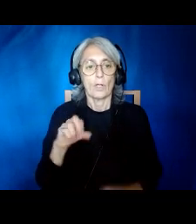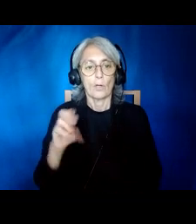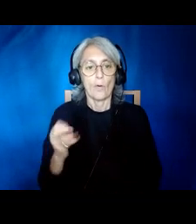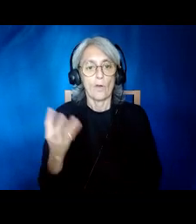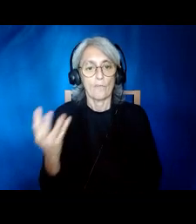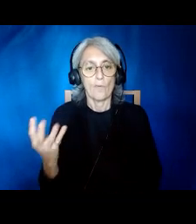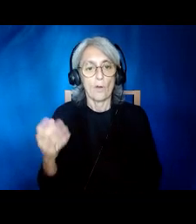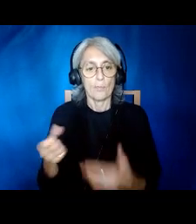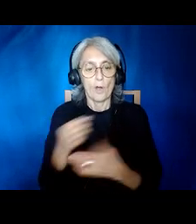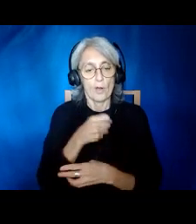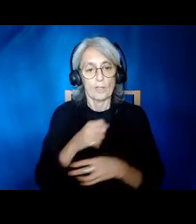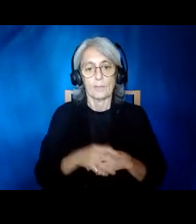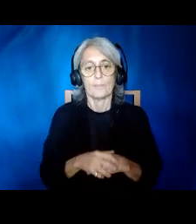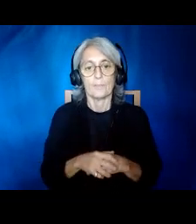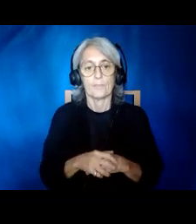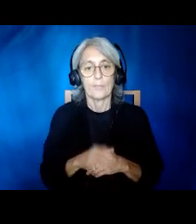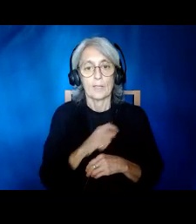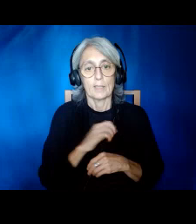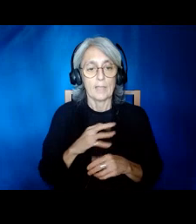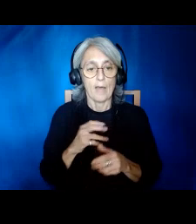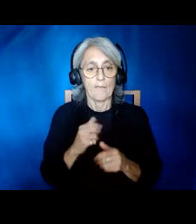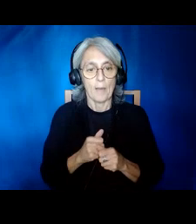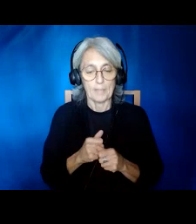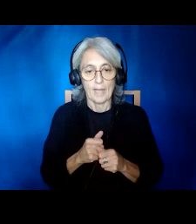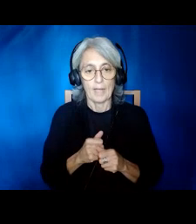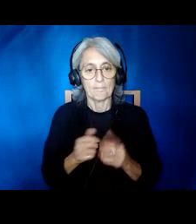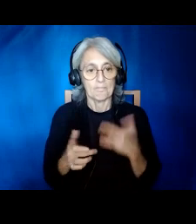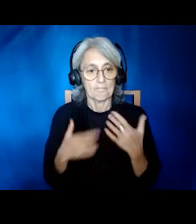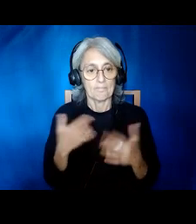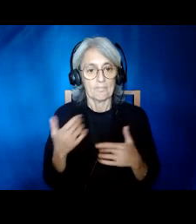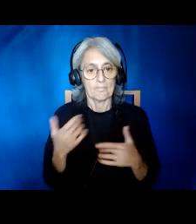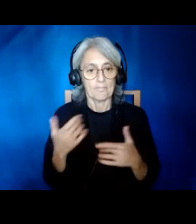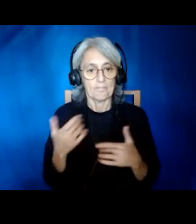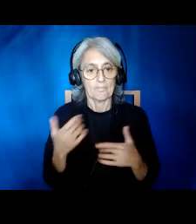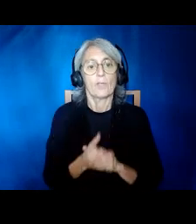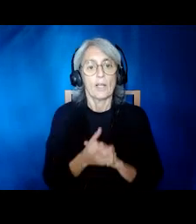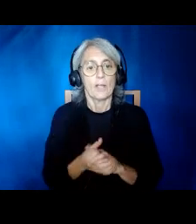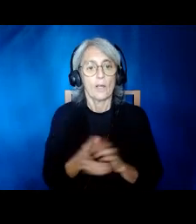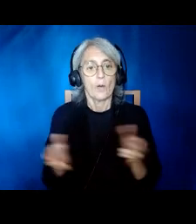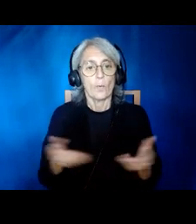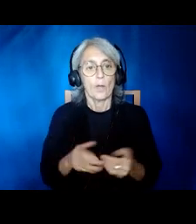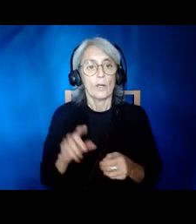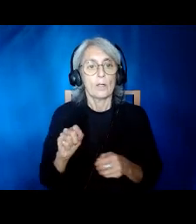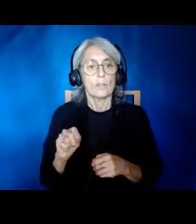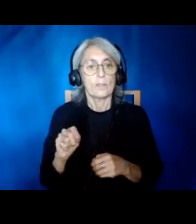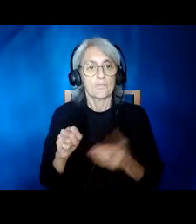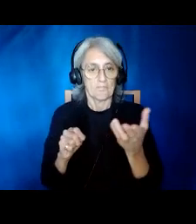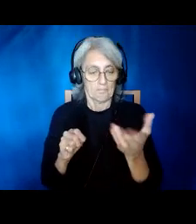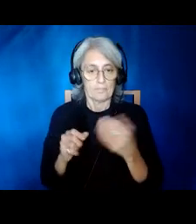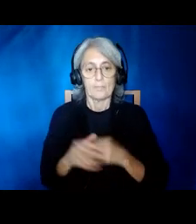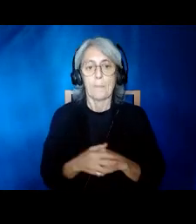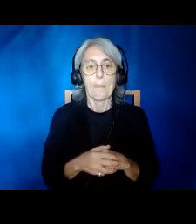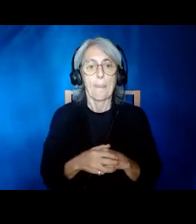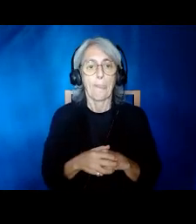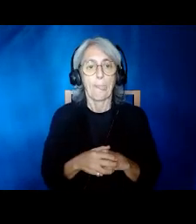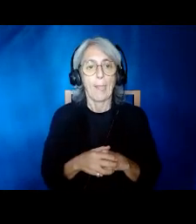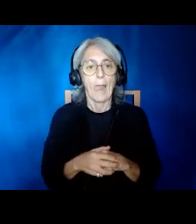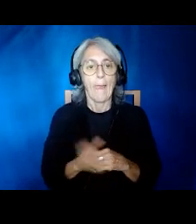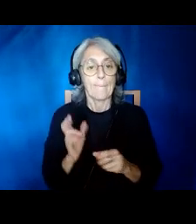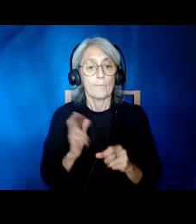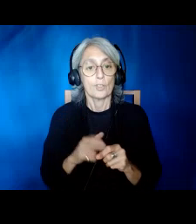have an exciting staff update. Next slide, please. Congratulations and welcome to Tony Tinoco. Tony joined CalSTA